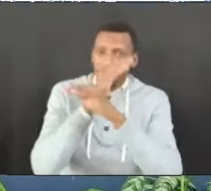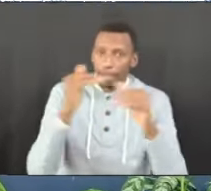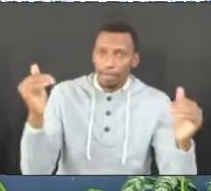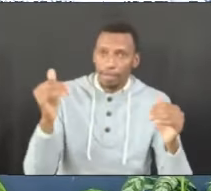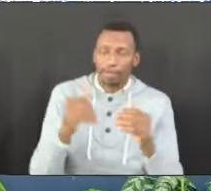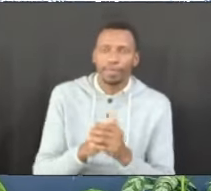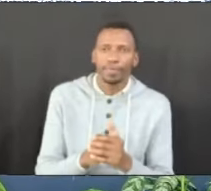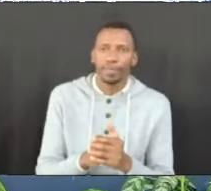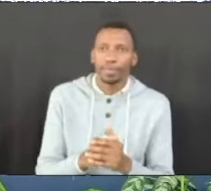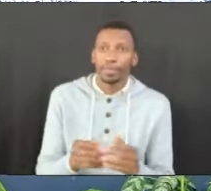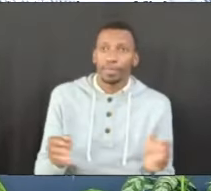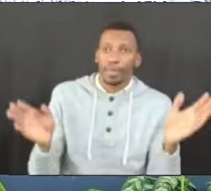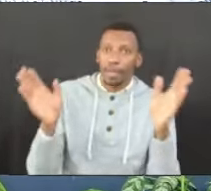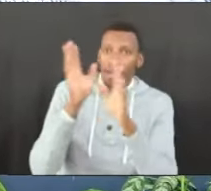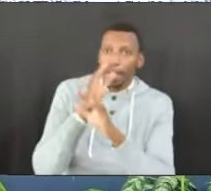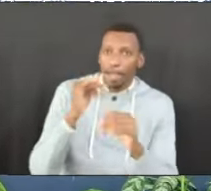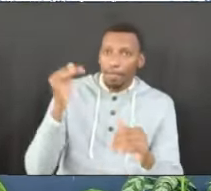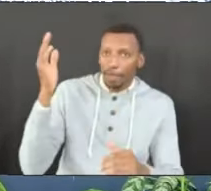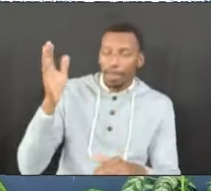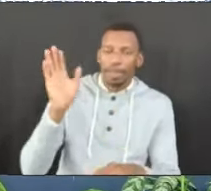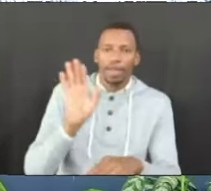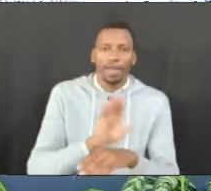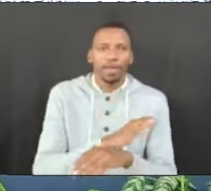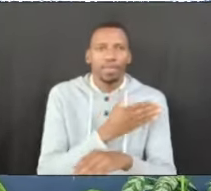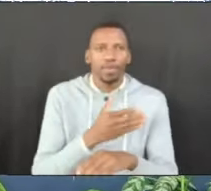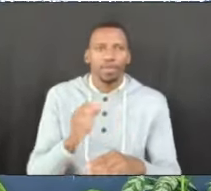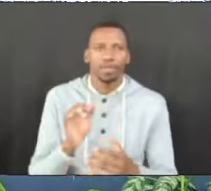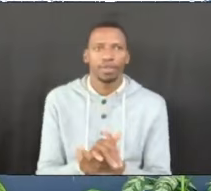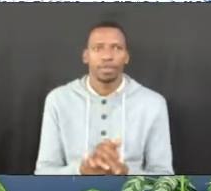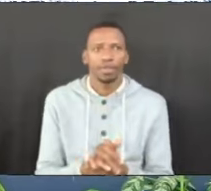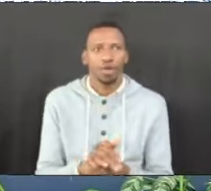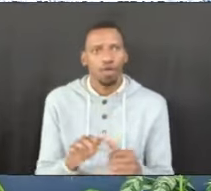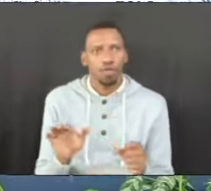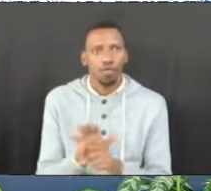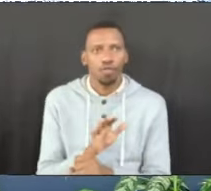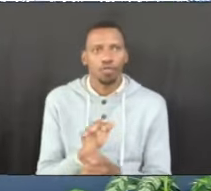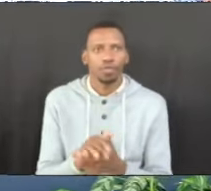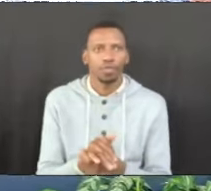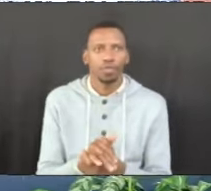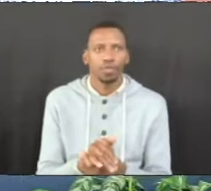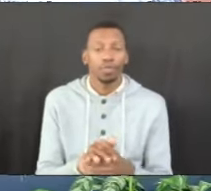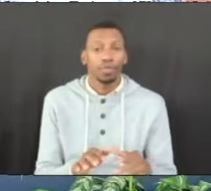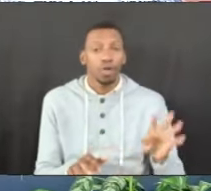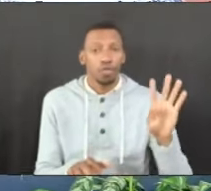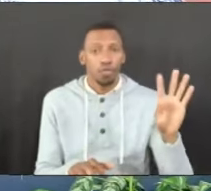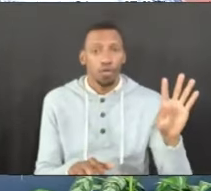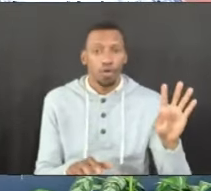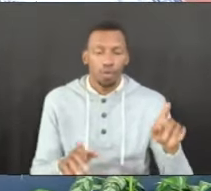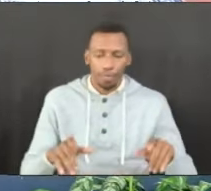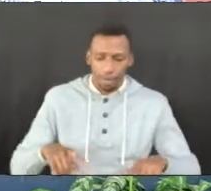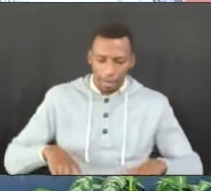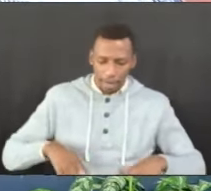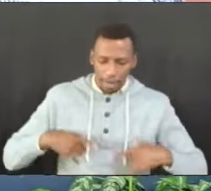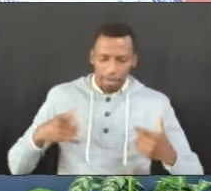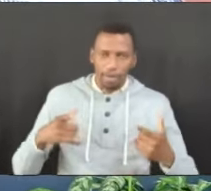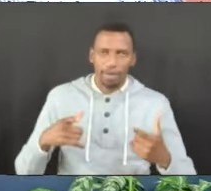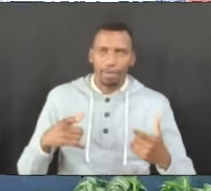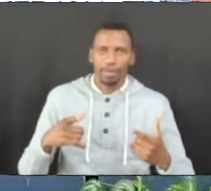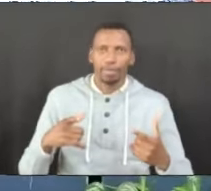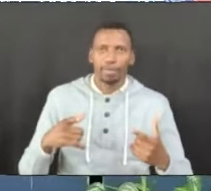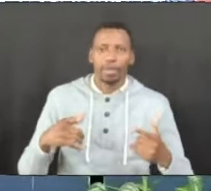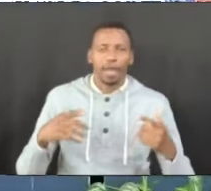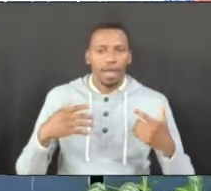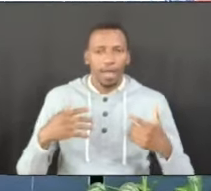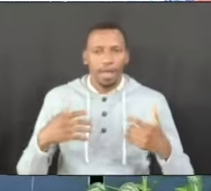You know, it starts with a quartet. Hello. Four living creatures. Then